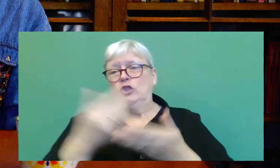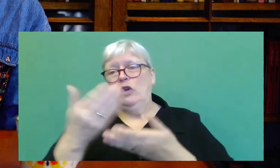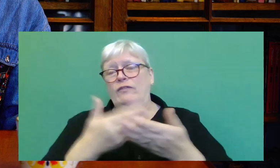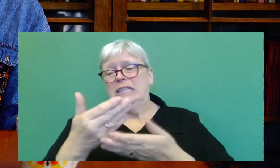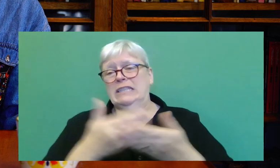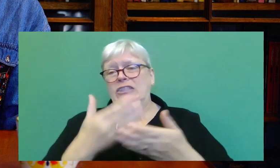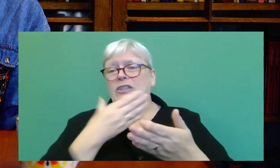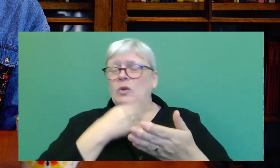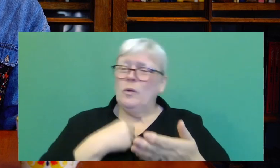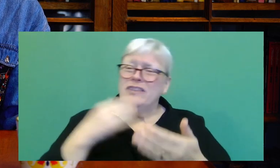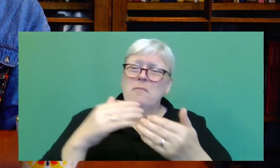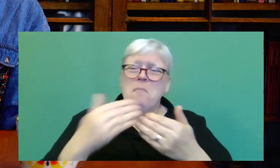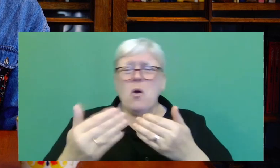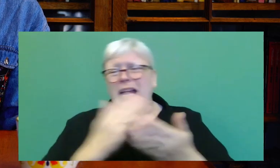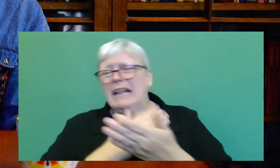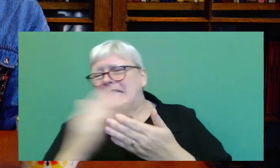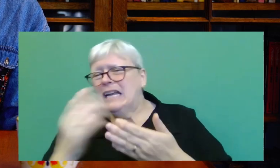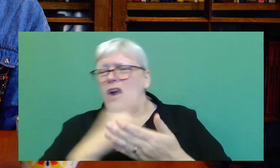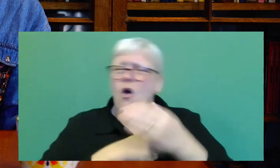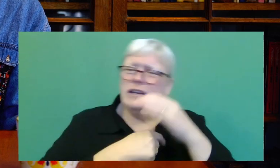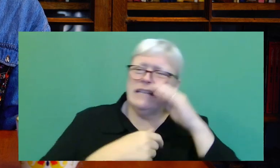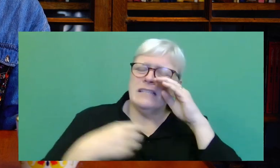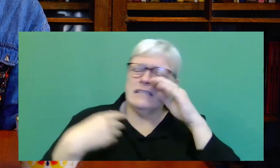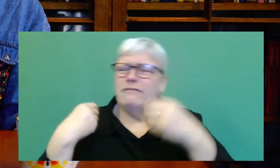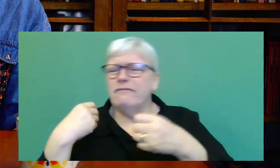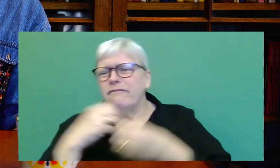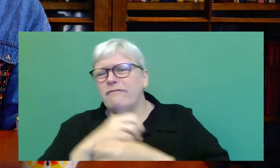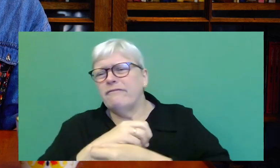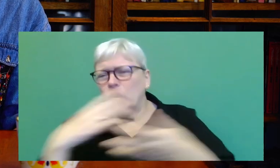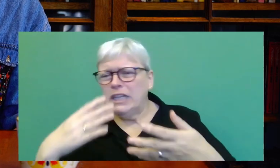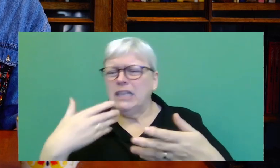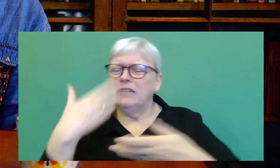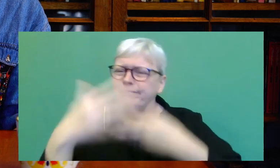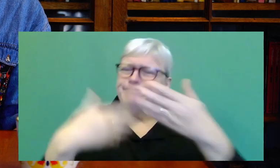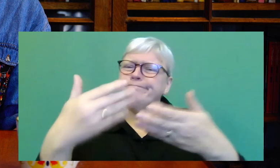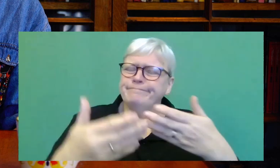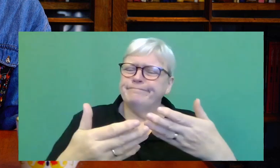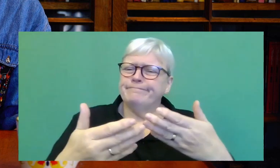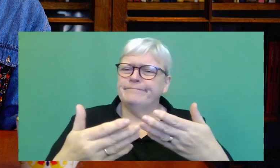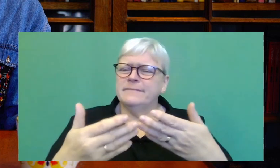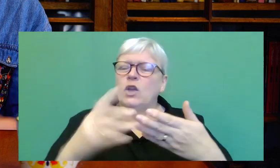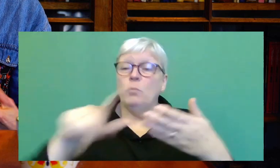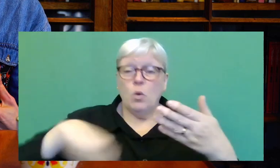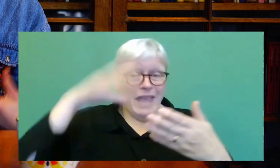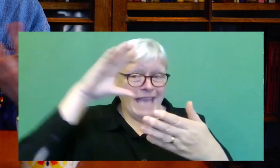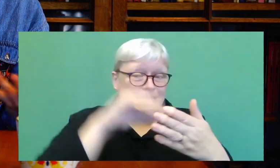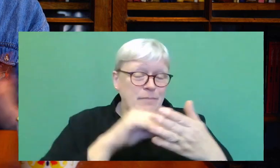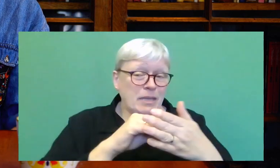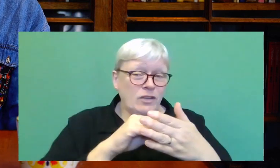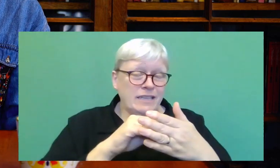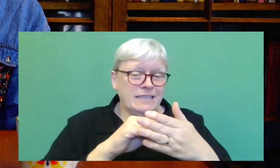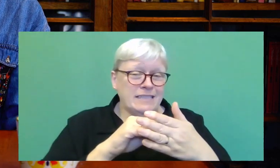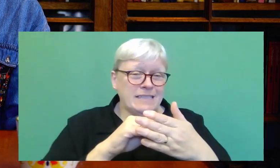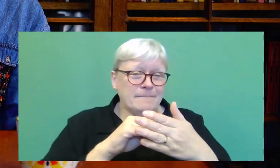more free-flowing and sustaining. So I guess when we experience nervosity about talking